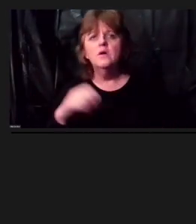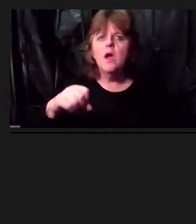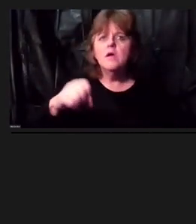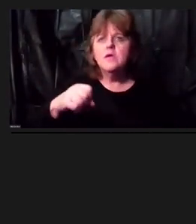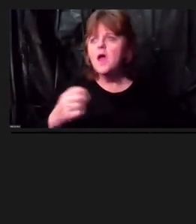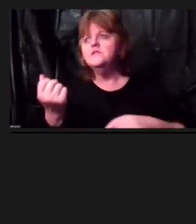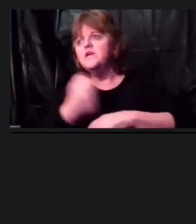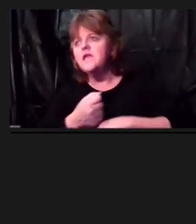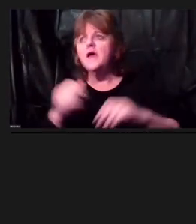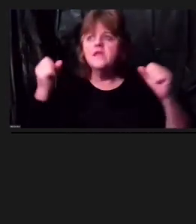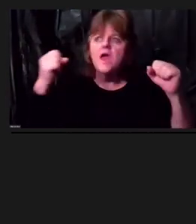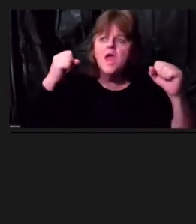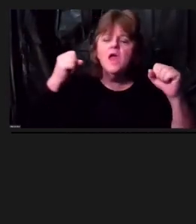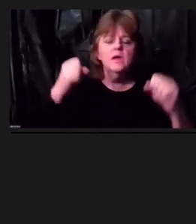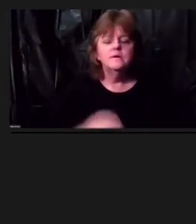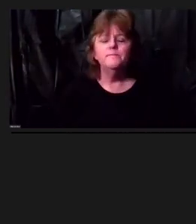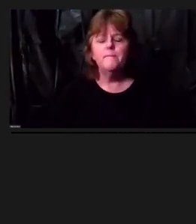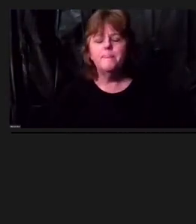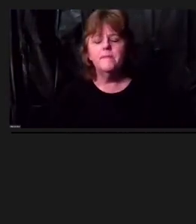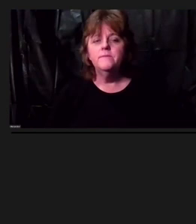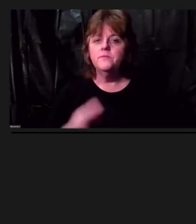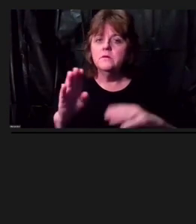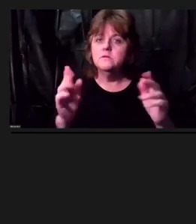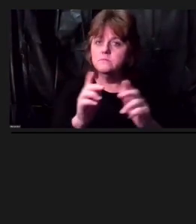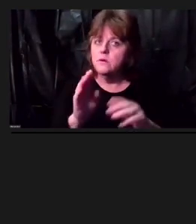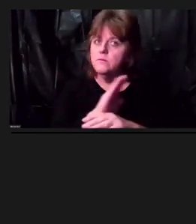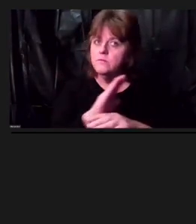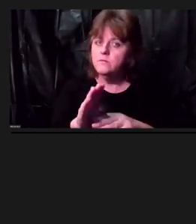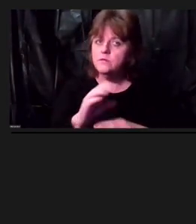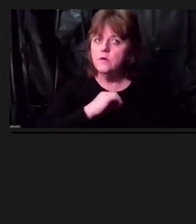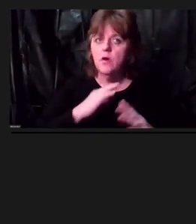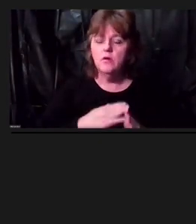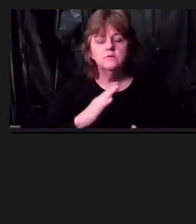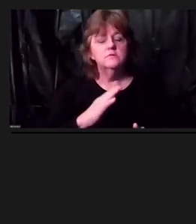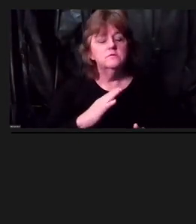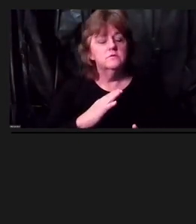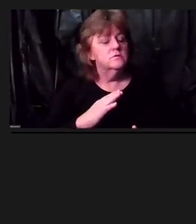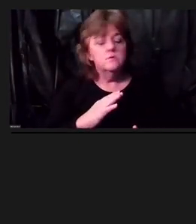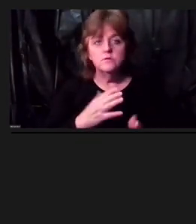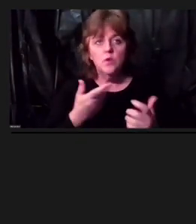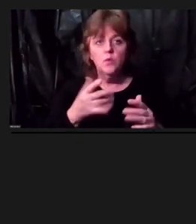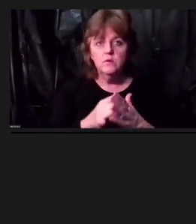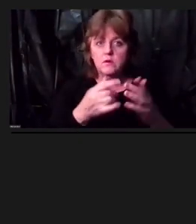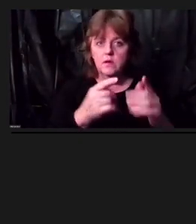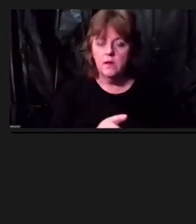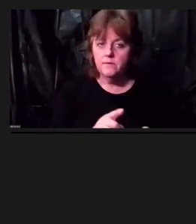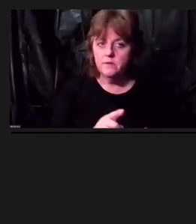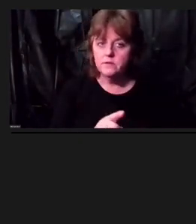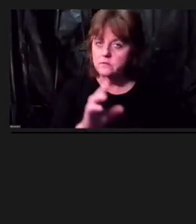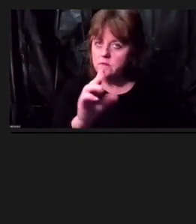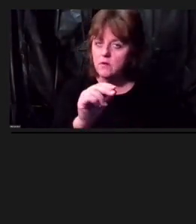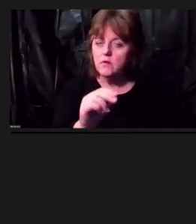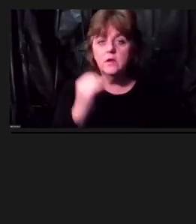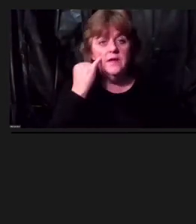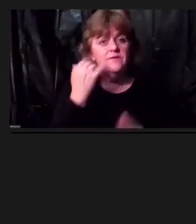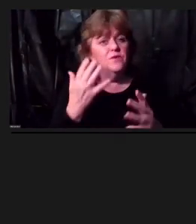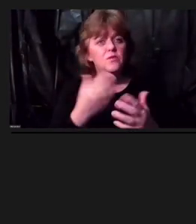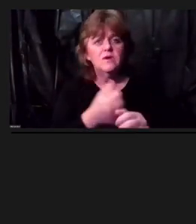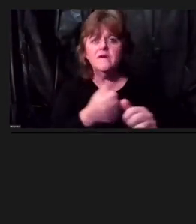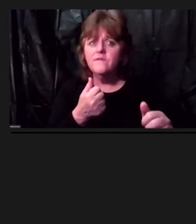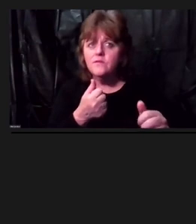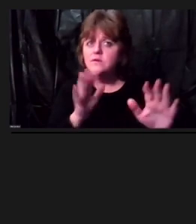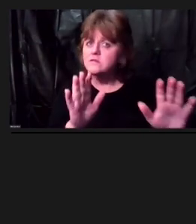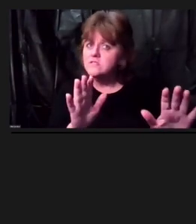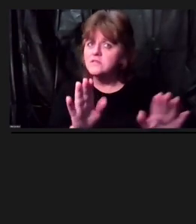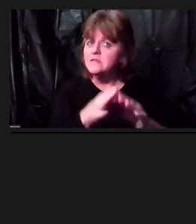yay. I would say small business owners and restaurant owners are probably not among that group. So if we want to avoid that, we have